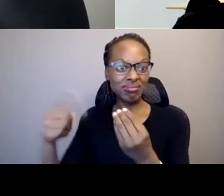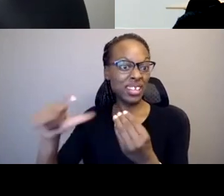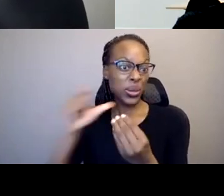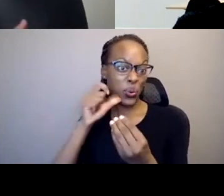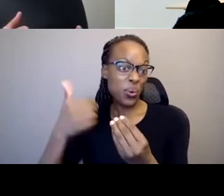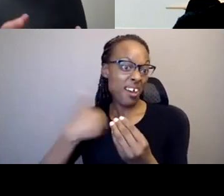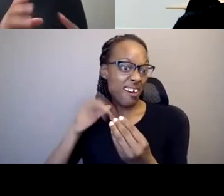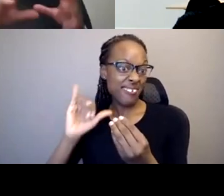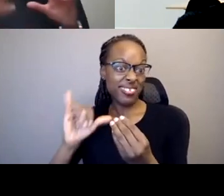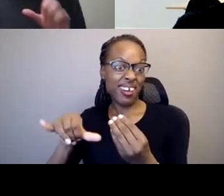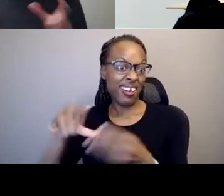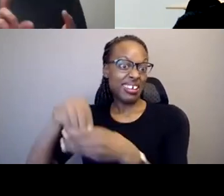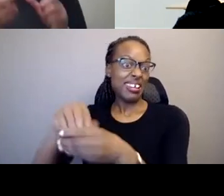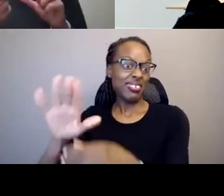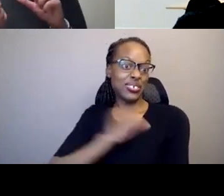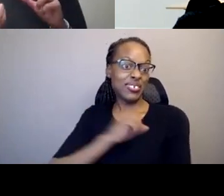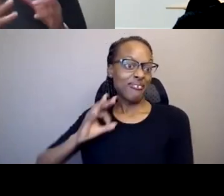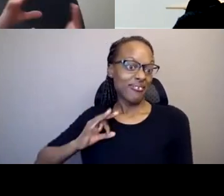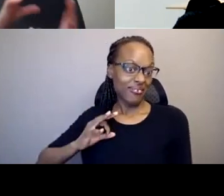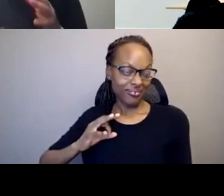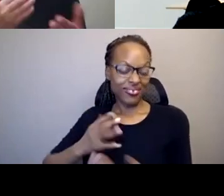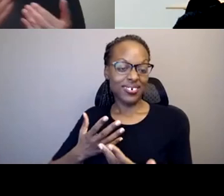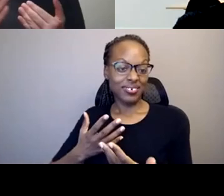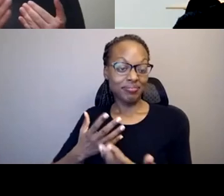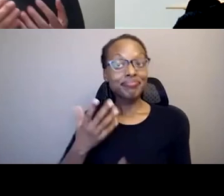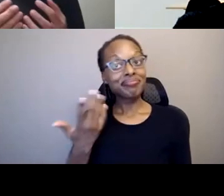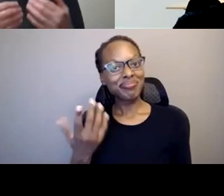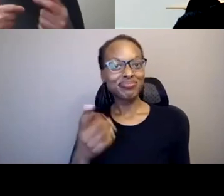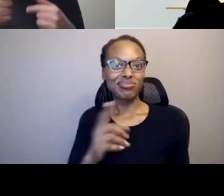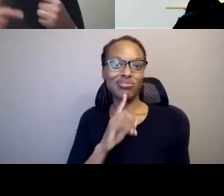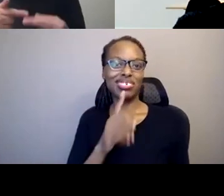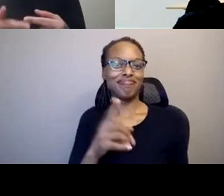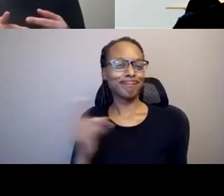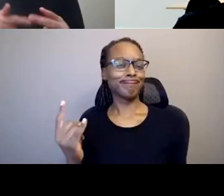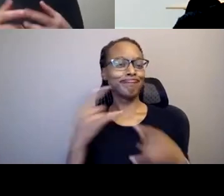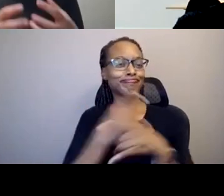they're very, and ironically, the foundation grants have been a